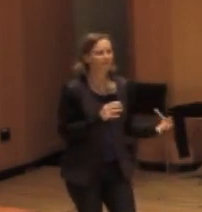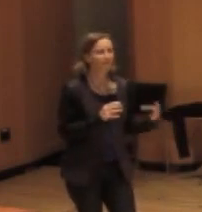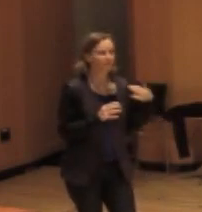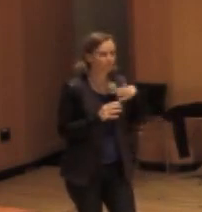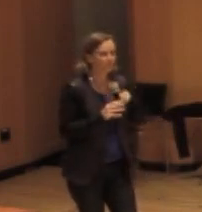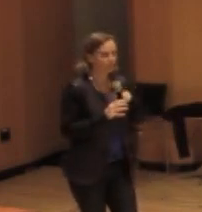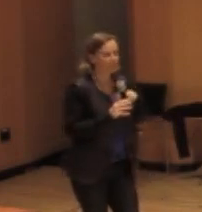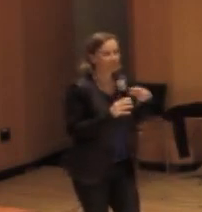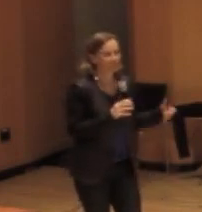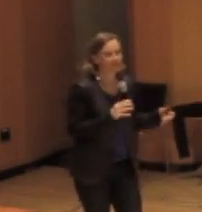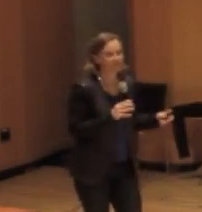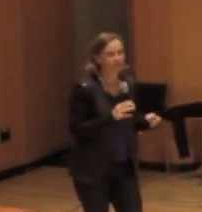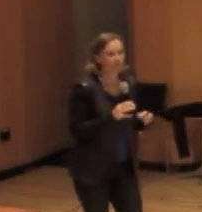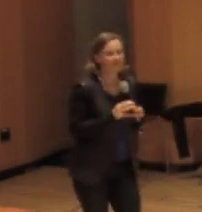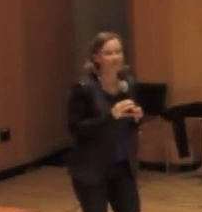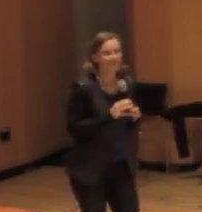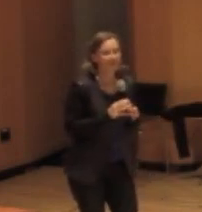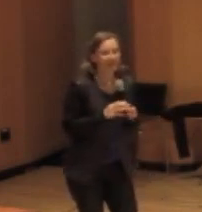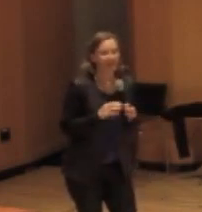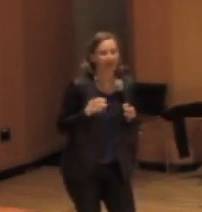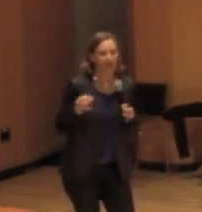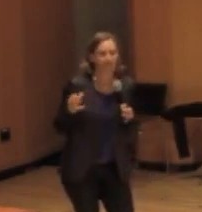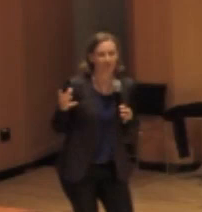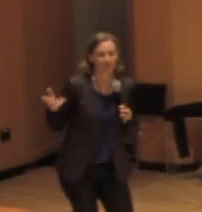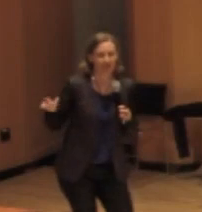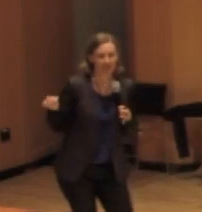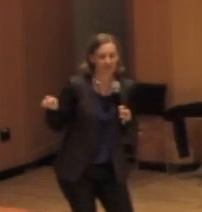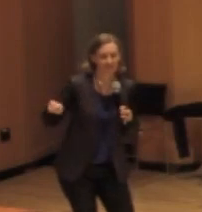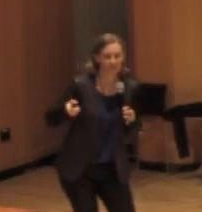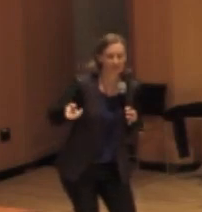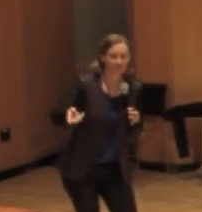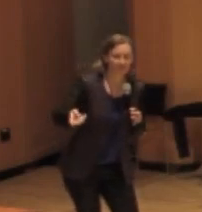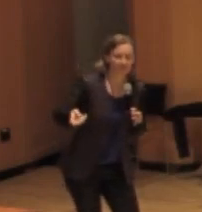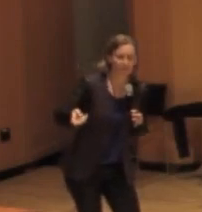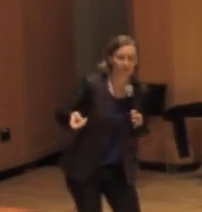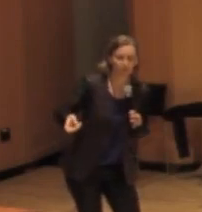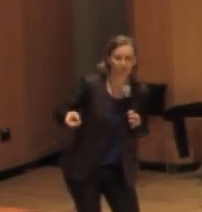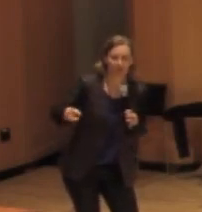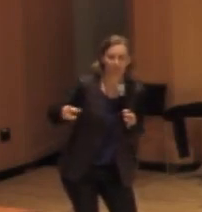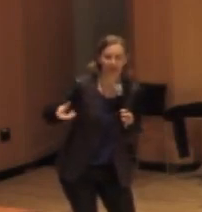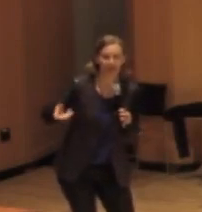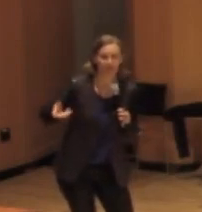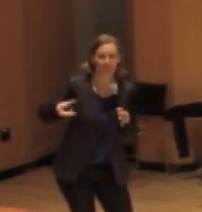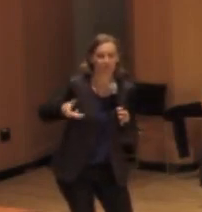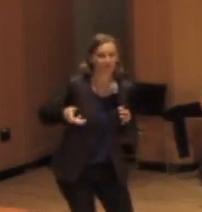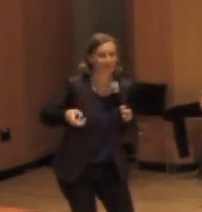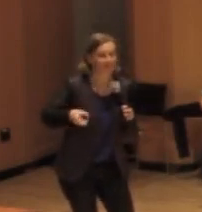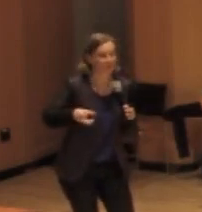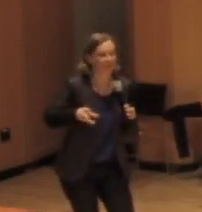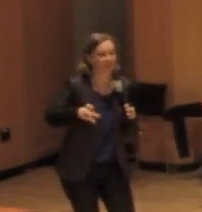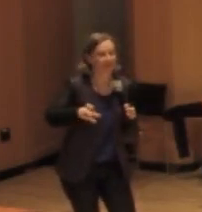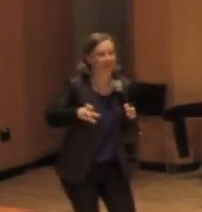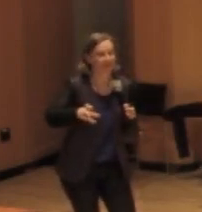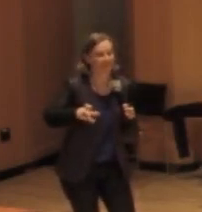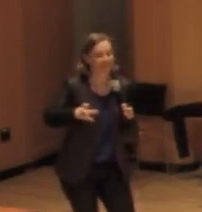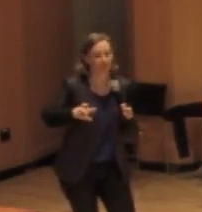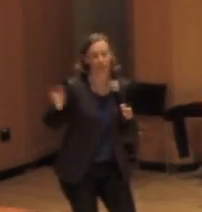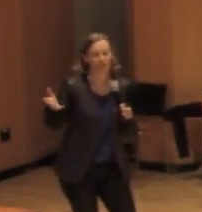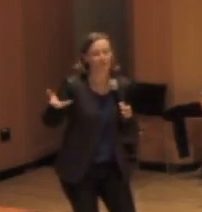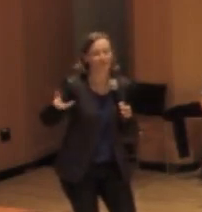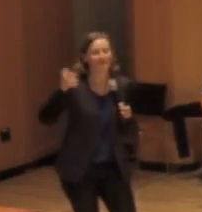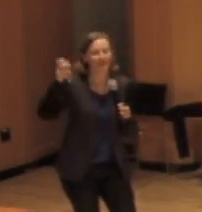and what happened in terms of the translation was that um I was in conversation with Yun about the translation